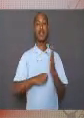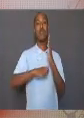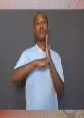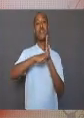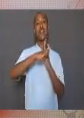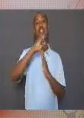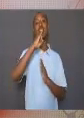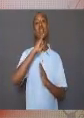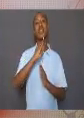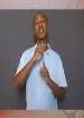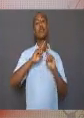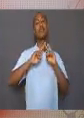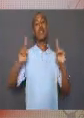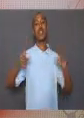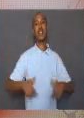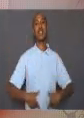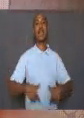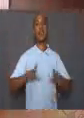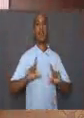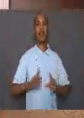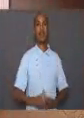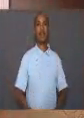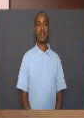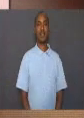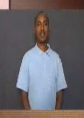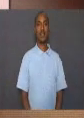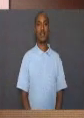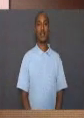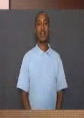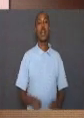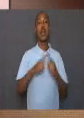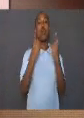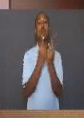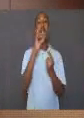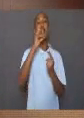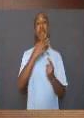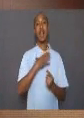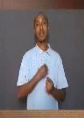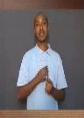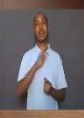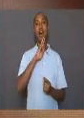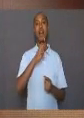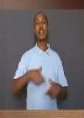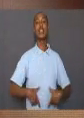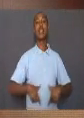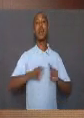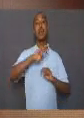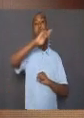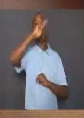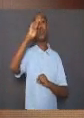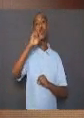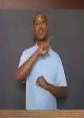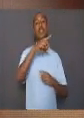configuration is especially stable? The noble gases are stable because they